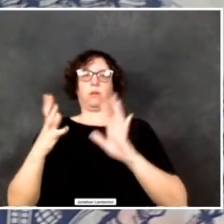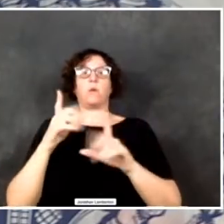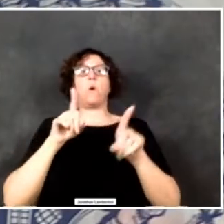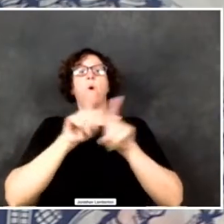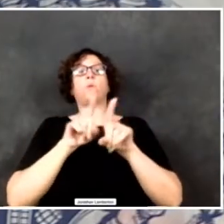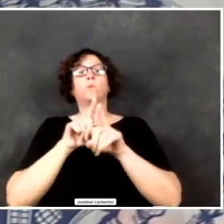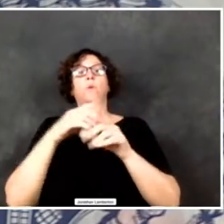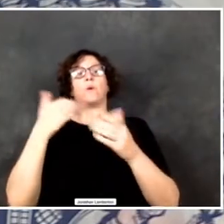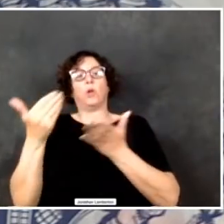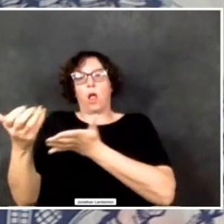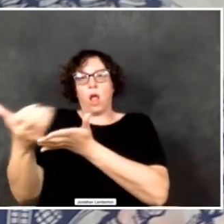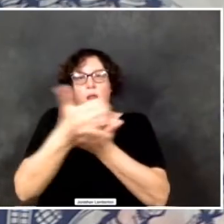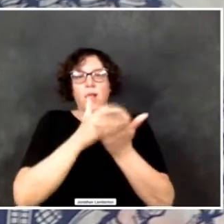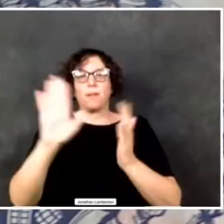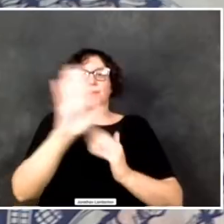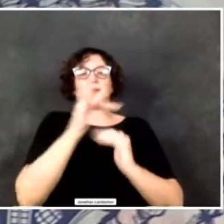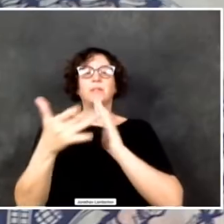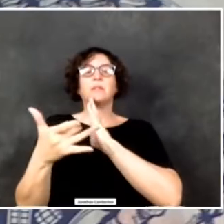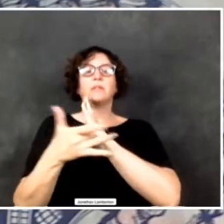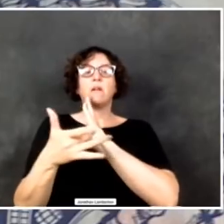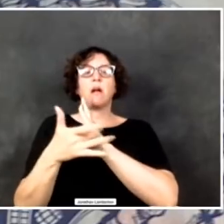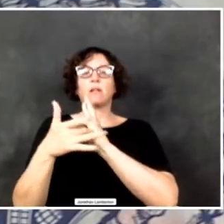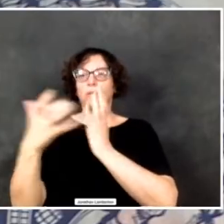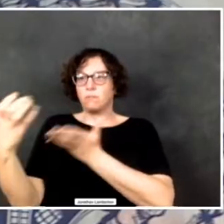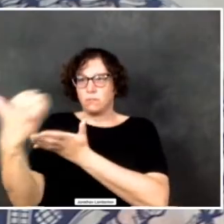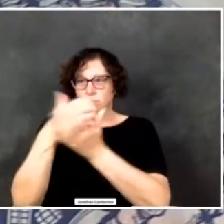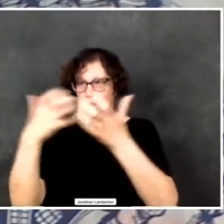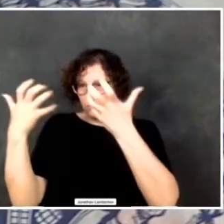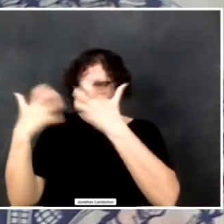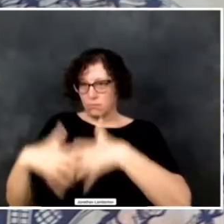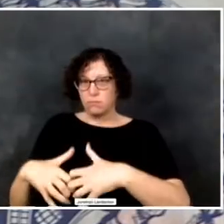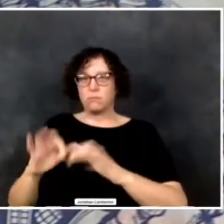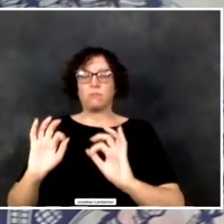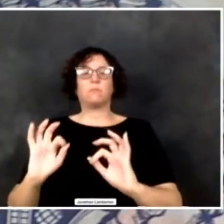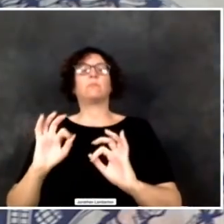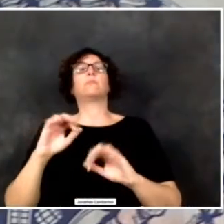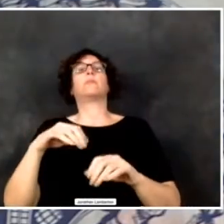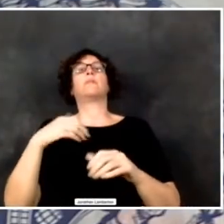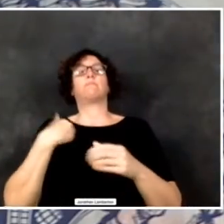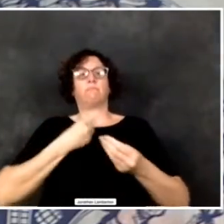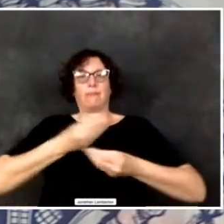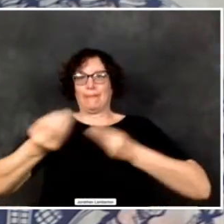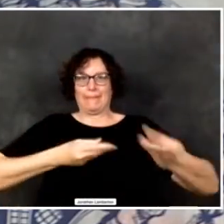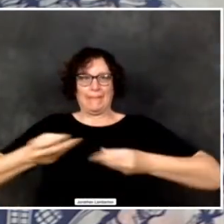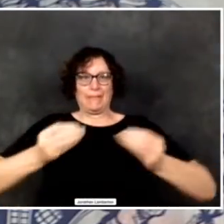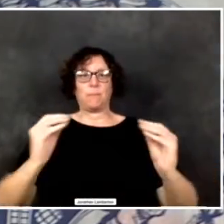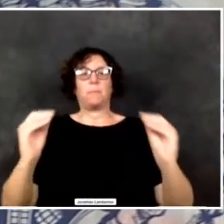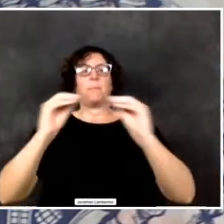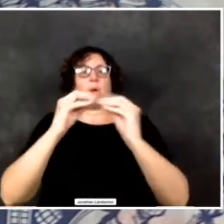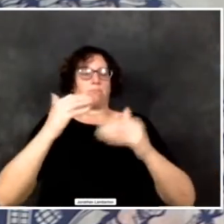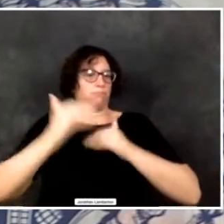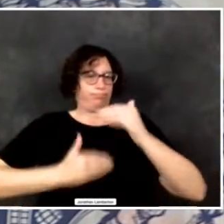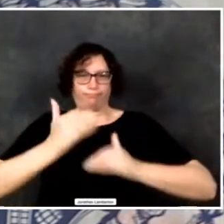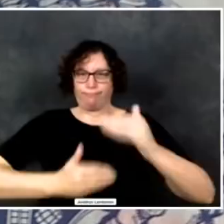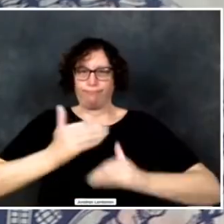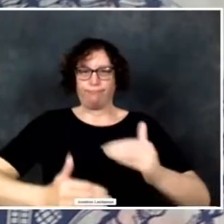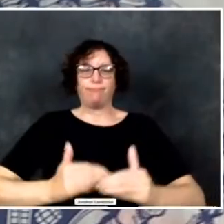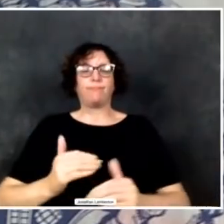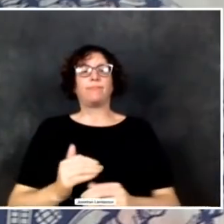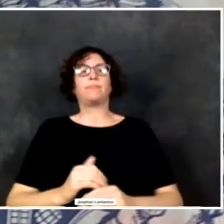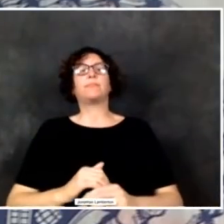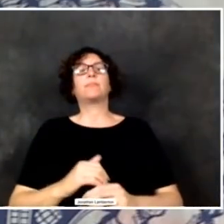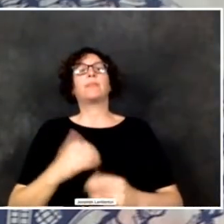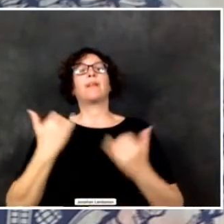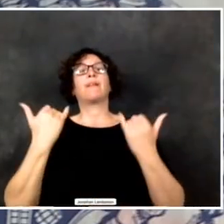up. Chancellor will go over the exact numbers. But here's the reality with Apple, which has obviously been crucial to this equation